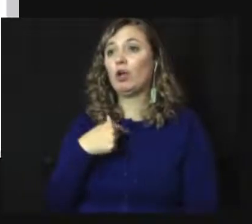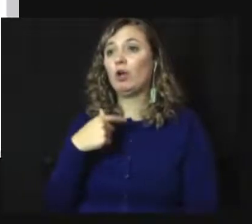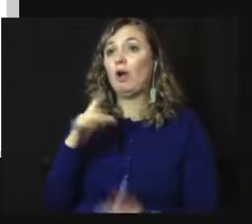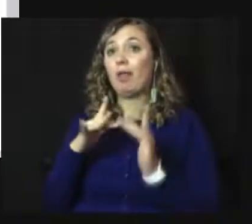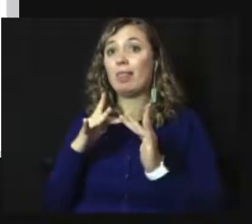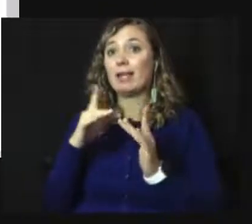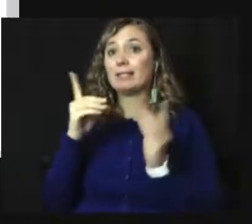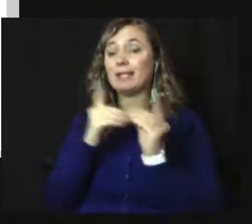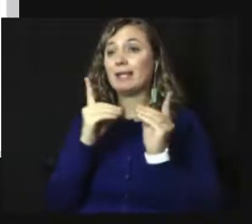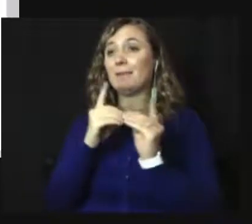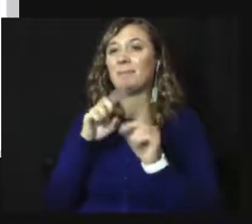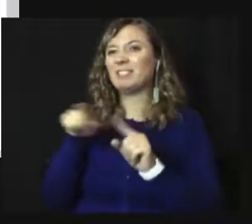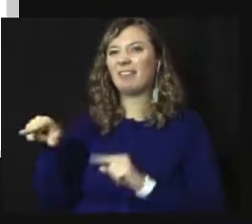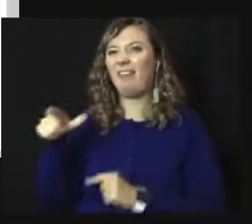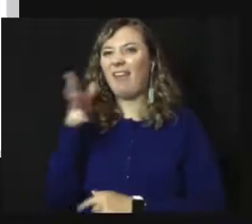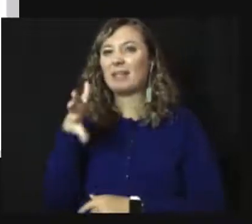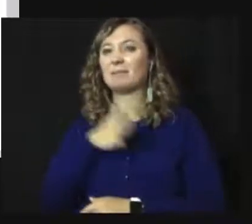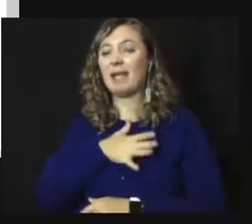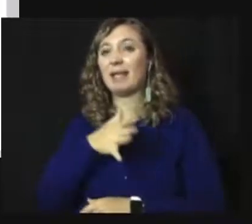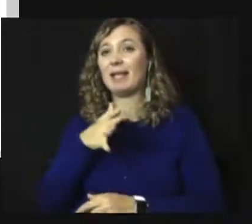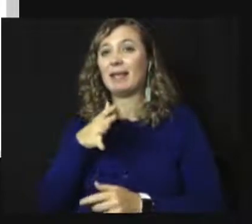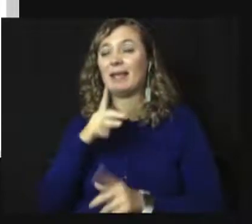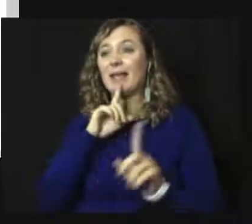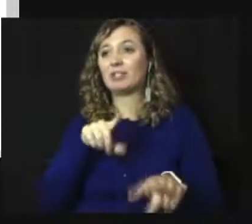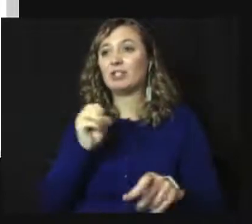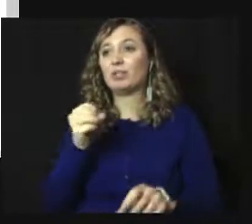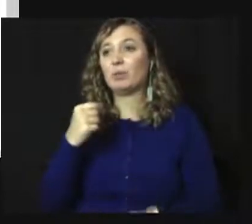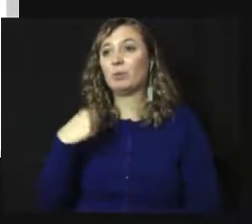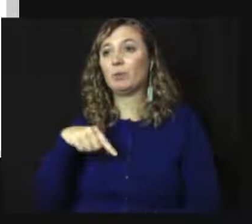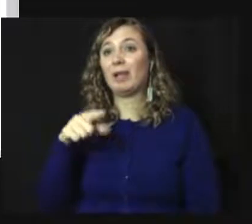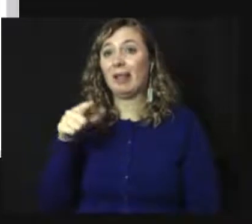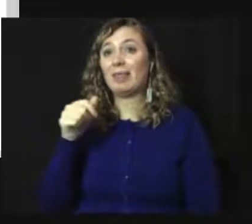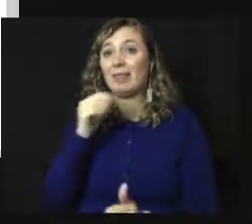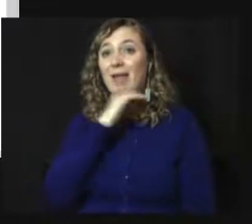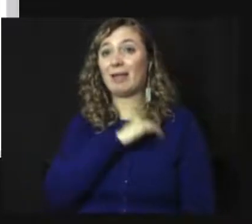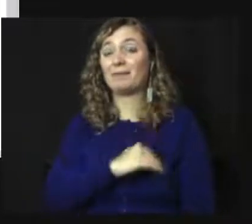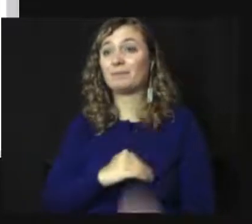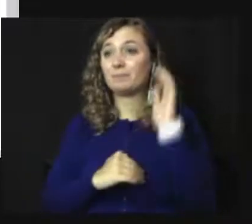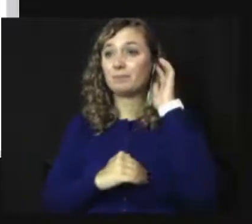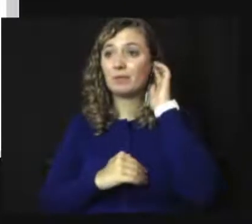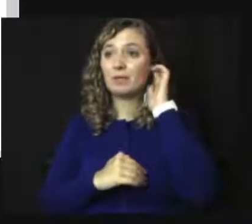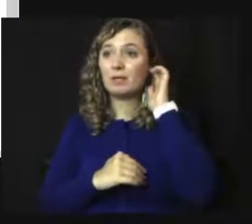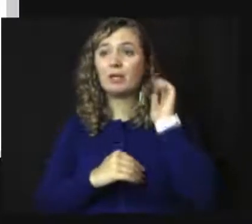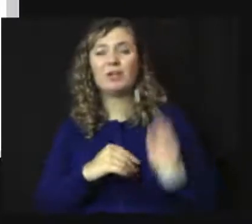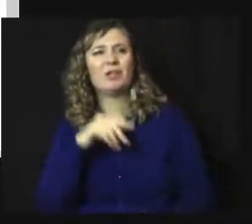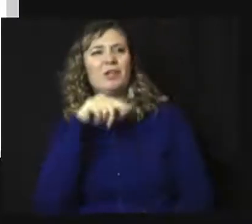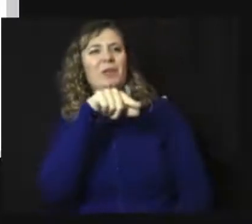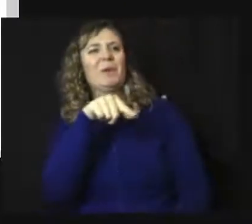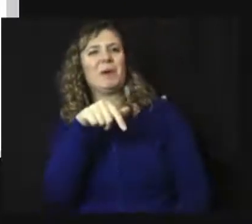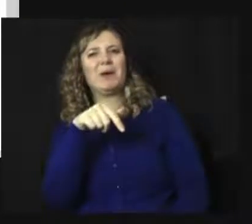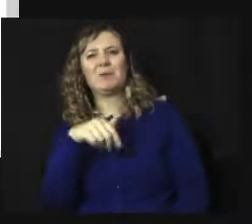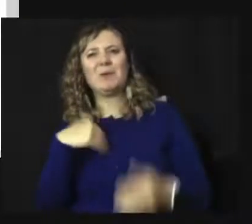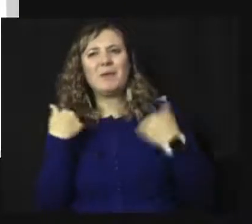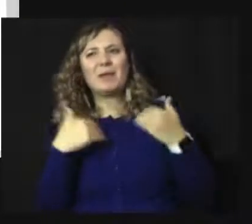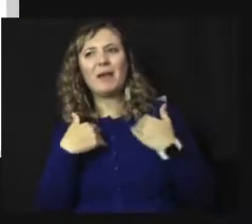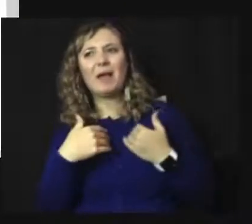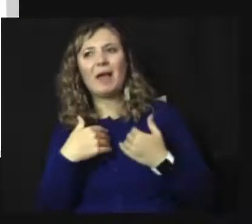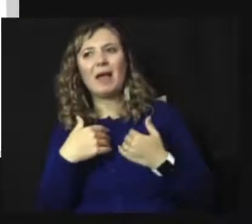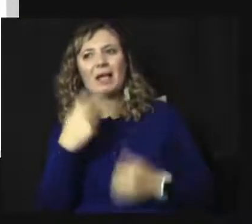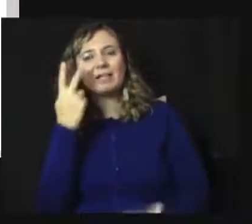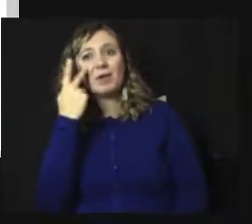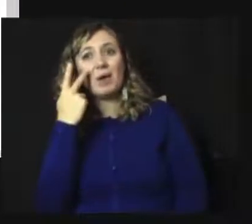Wow. You're a little young for that. You know, I saw an episode on 2020. There's actually something